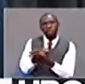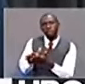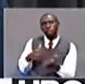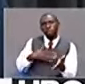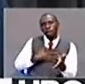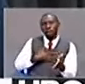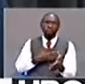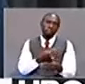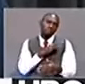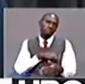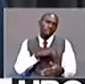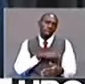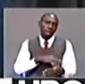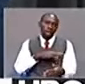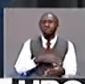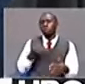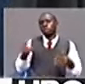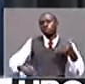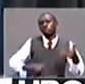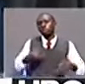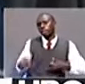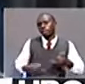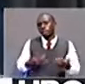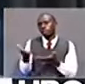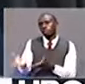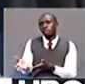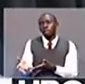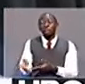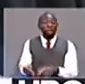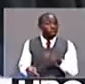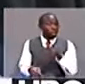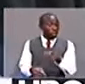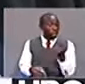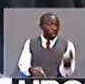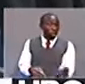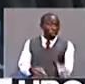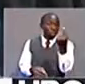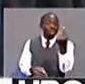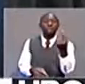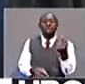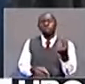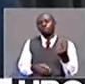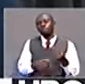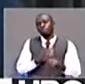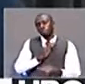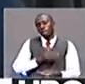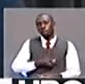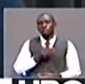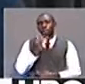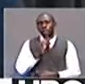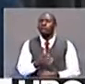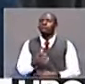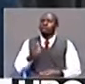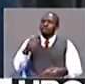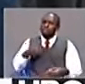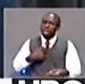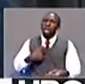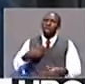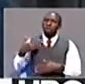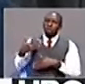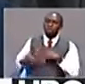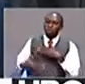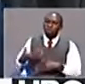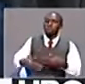enjoyment. And this alone, Lord Honorable Speaker, really made me a very close friend of the Archbishop.